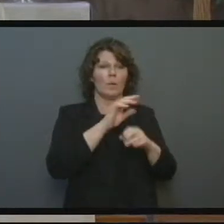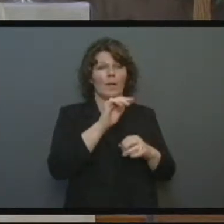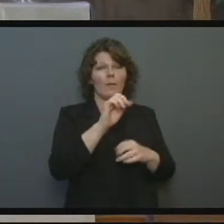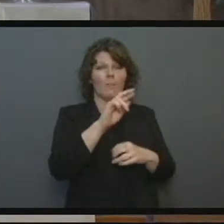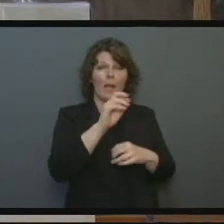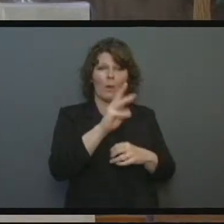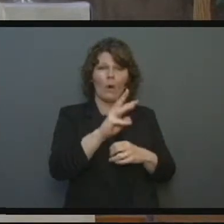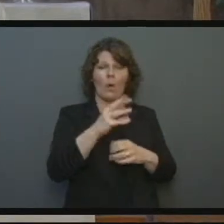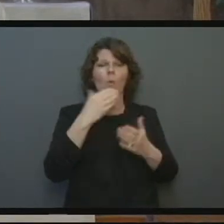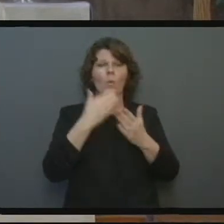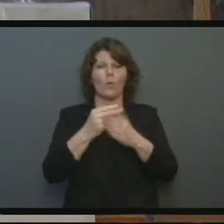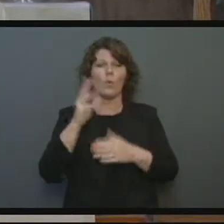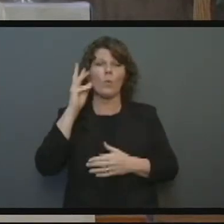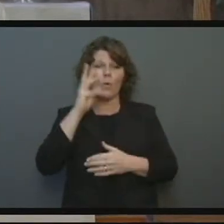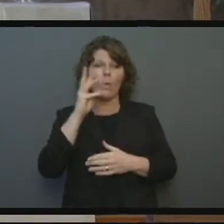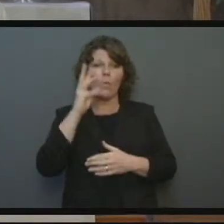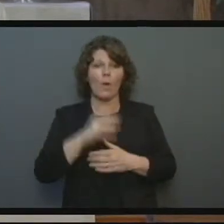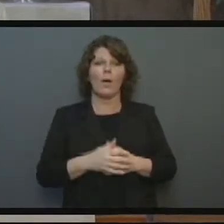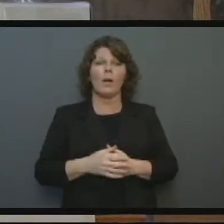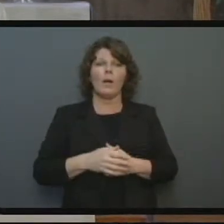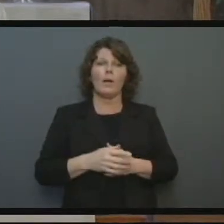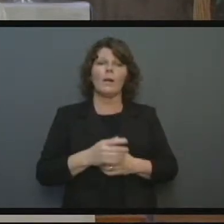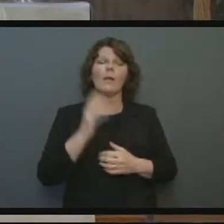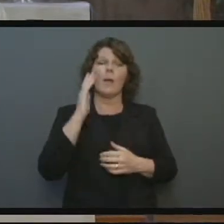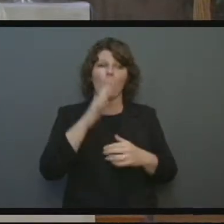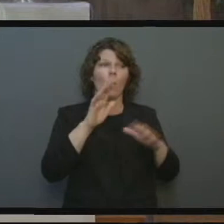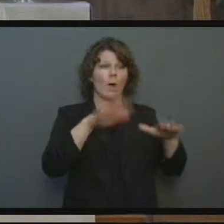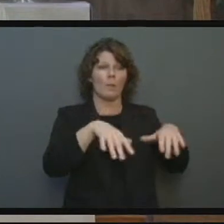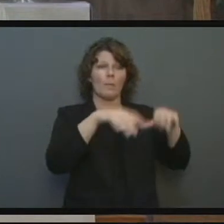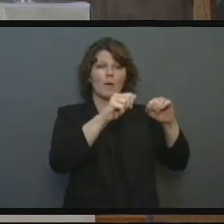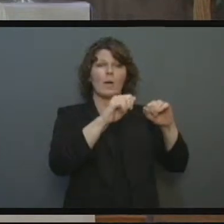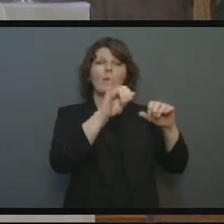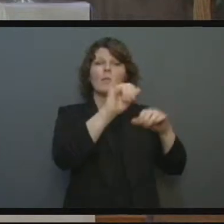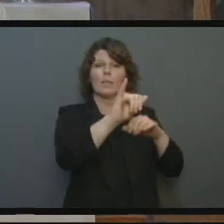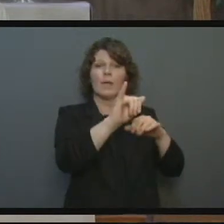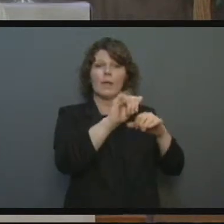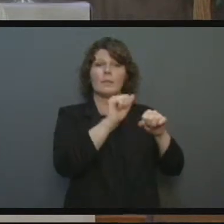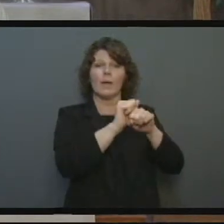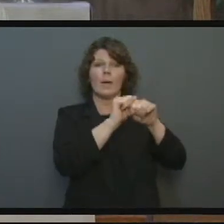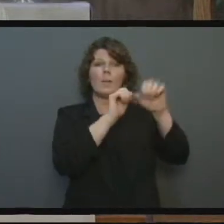wine well-refined. And he will swallow up on this mountain the covering